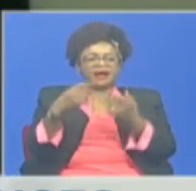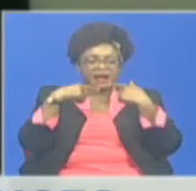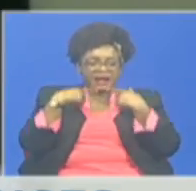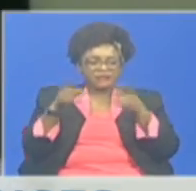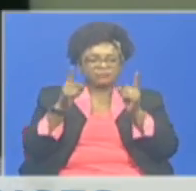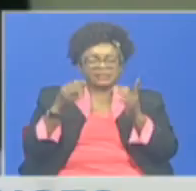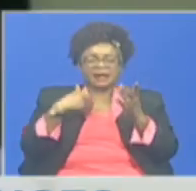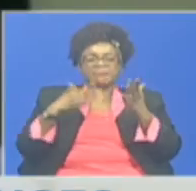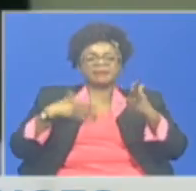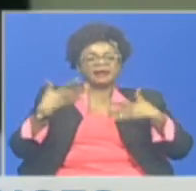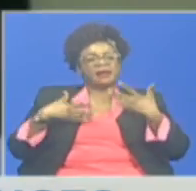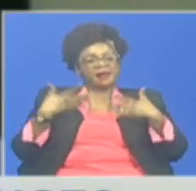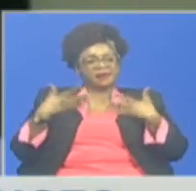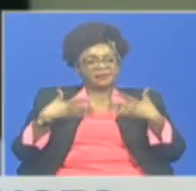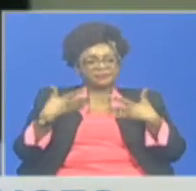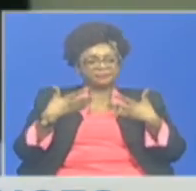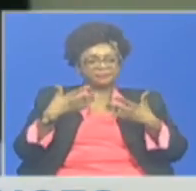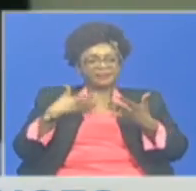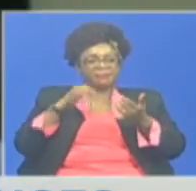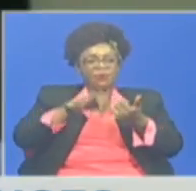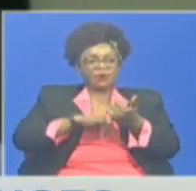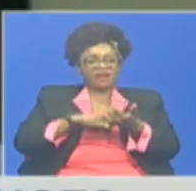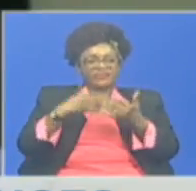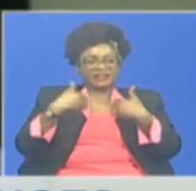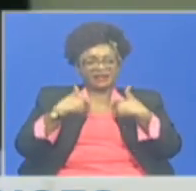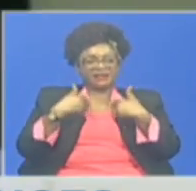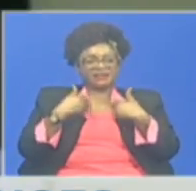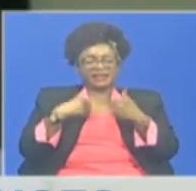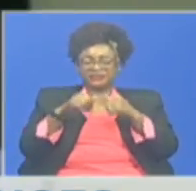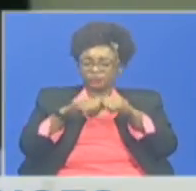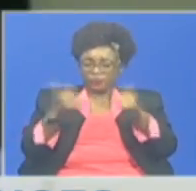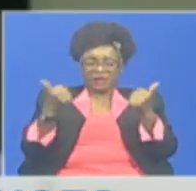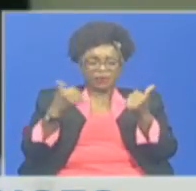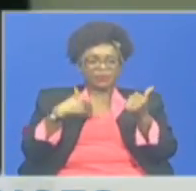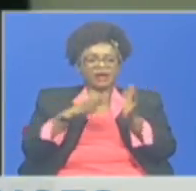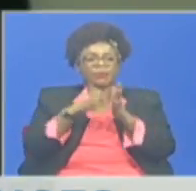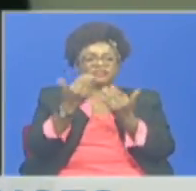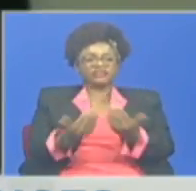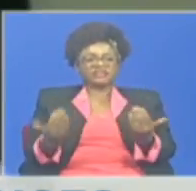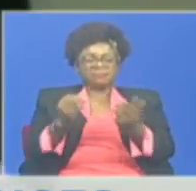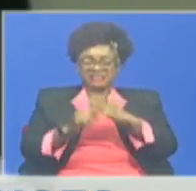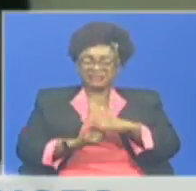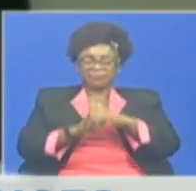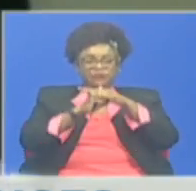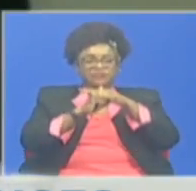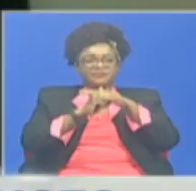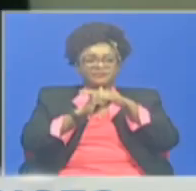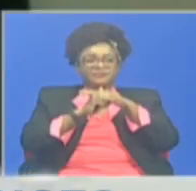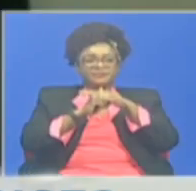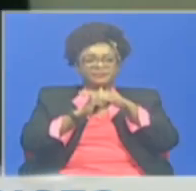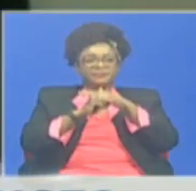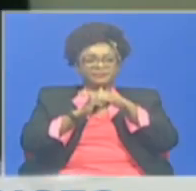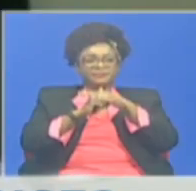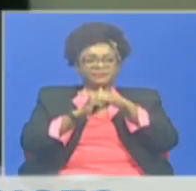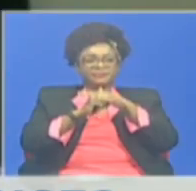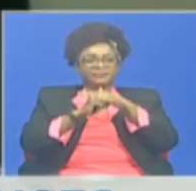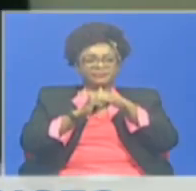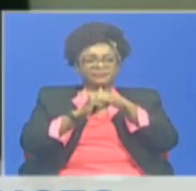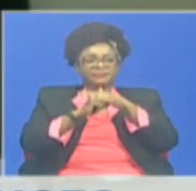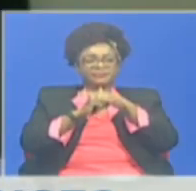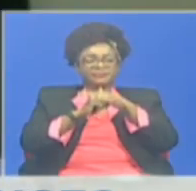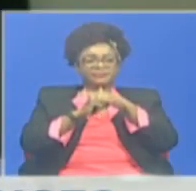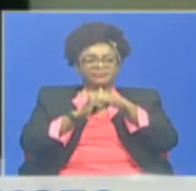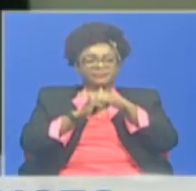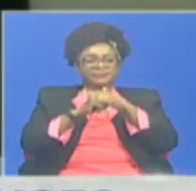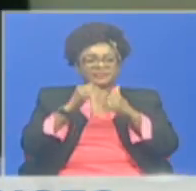that my wife and I are all good, as well as our children. My wife has been very supportive. Let me just say that she set an example.